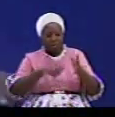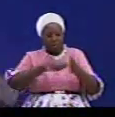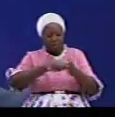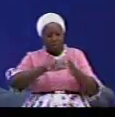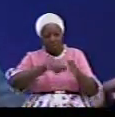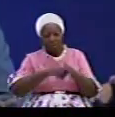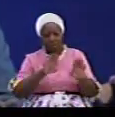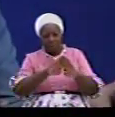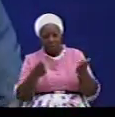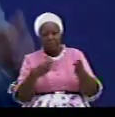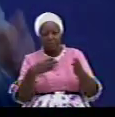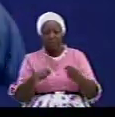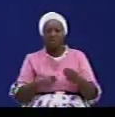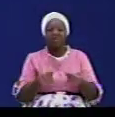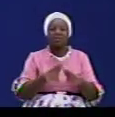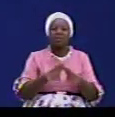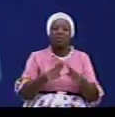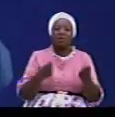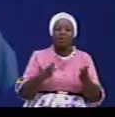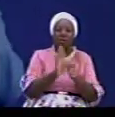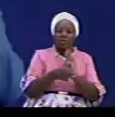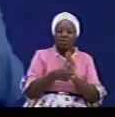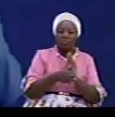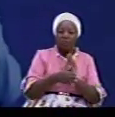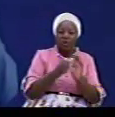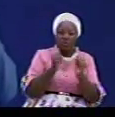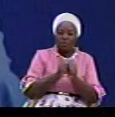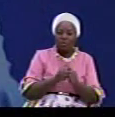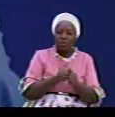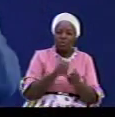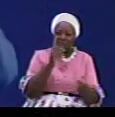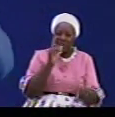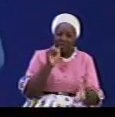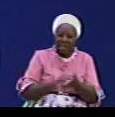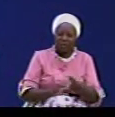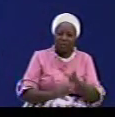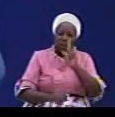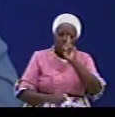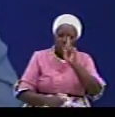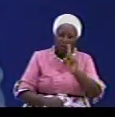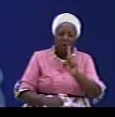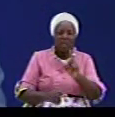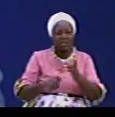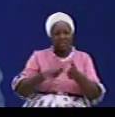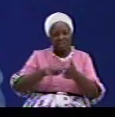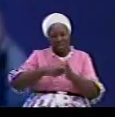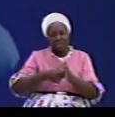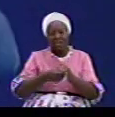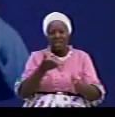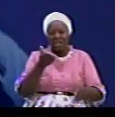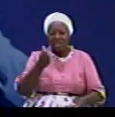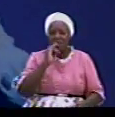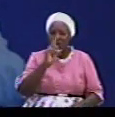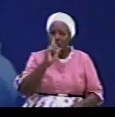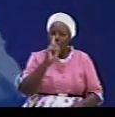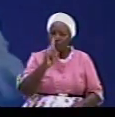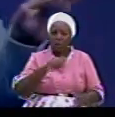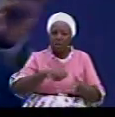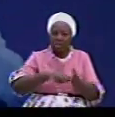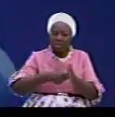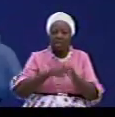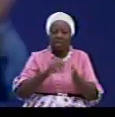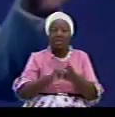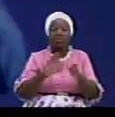he opens the door. With that one key, there is one key that opens